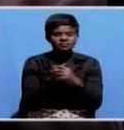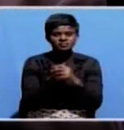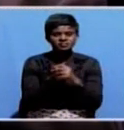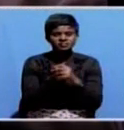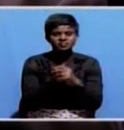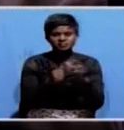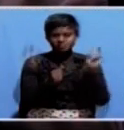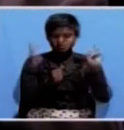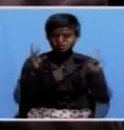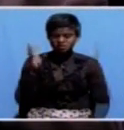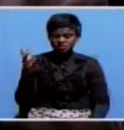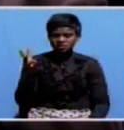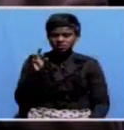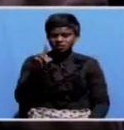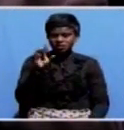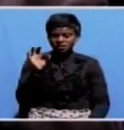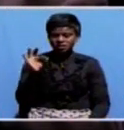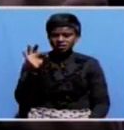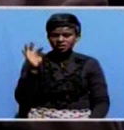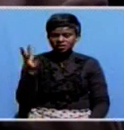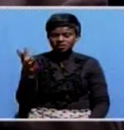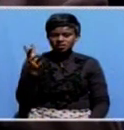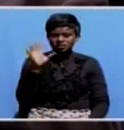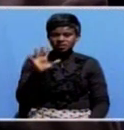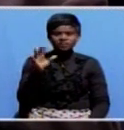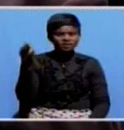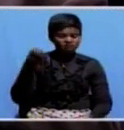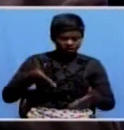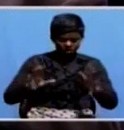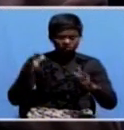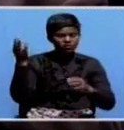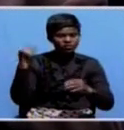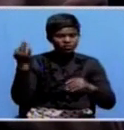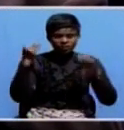The second convention, he allowed even his former president,